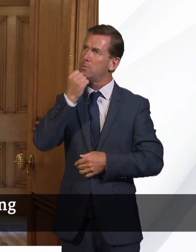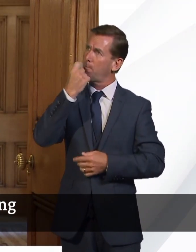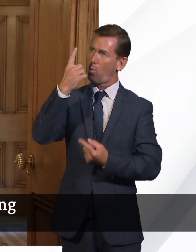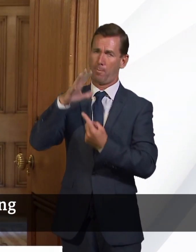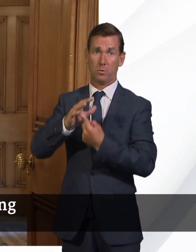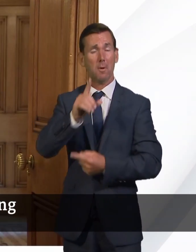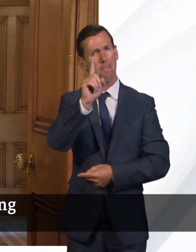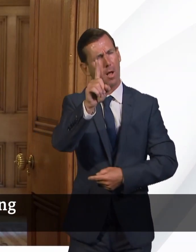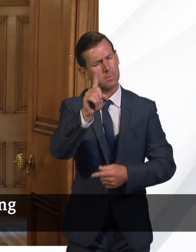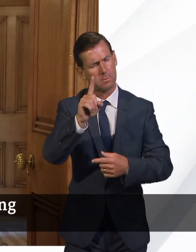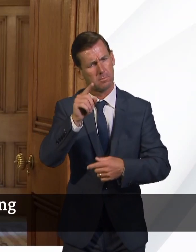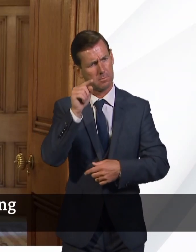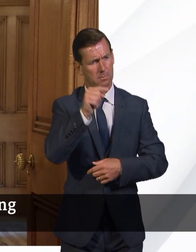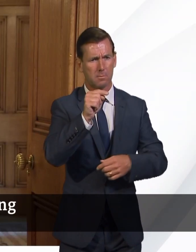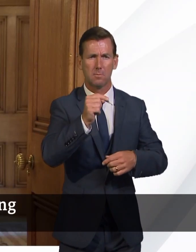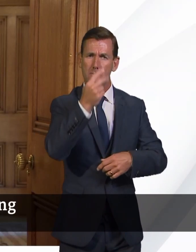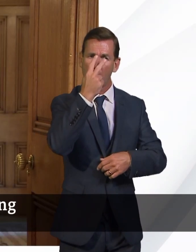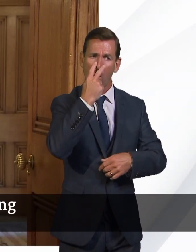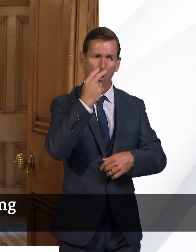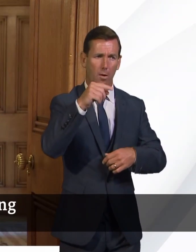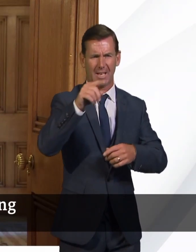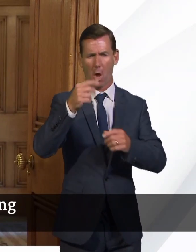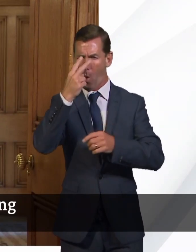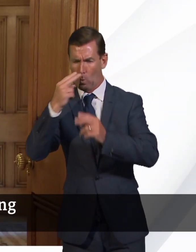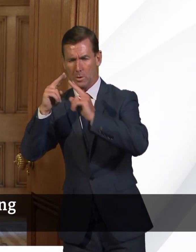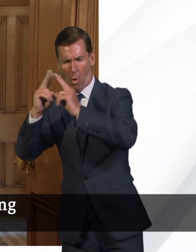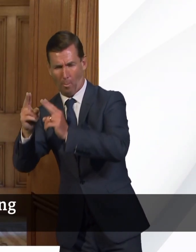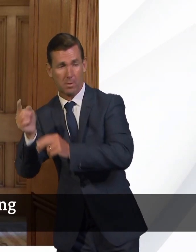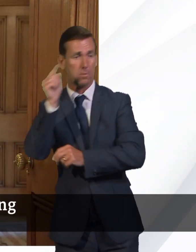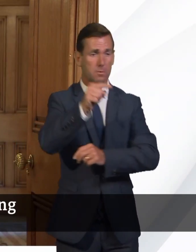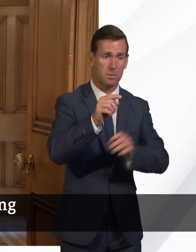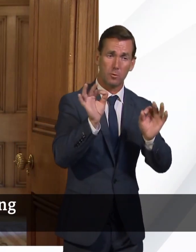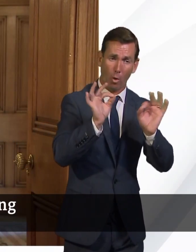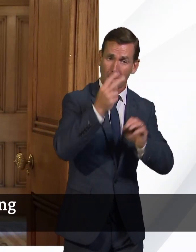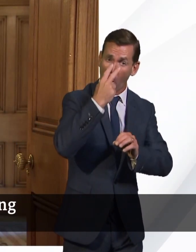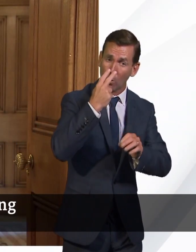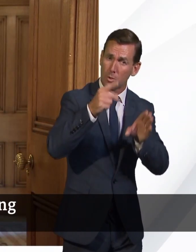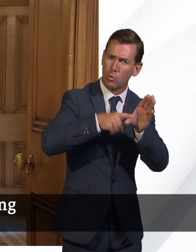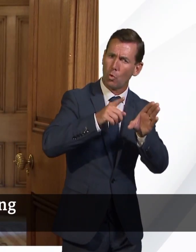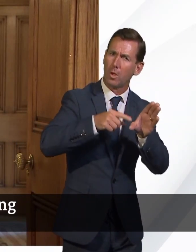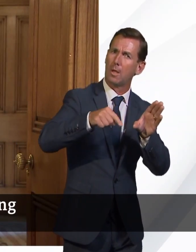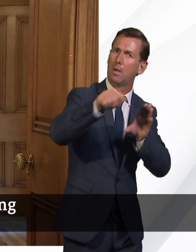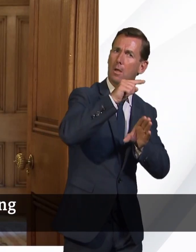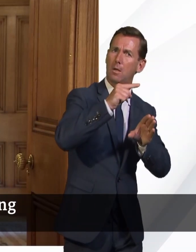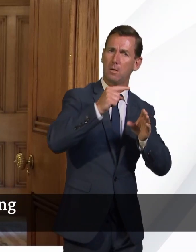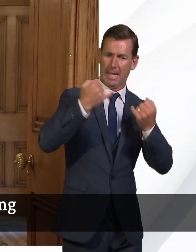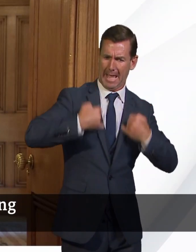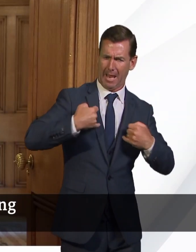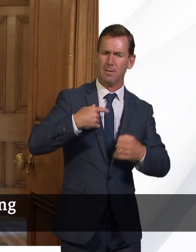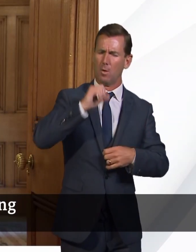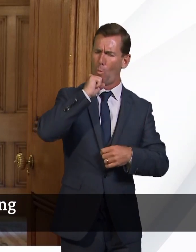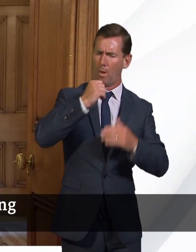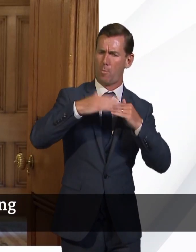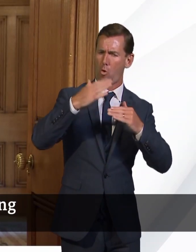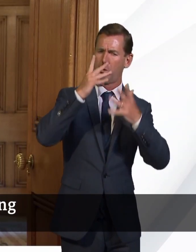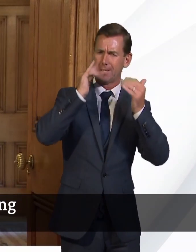sure that care homes for people of working age also have access to tests, and we're rolling that out too. And if